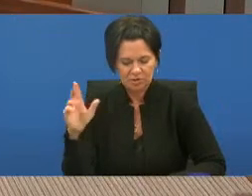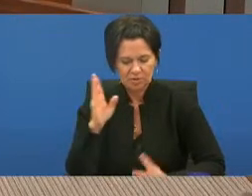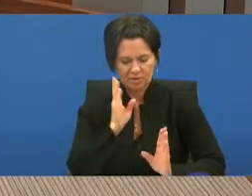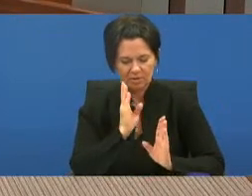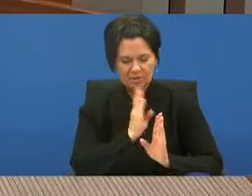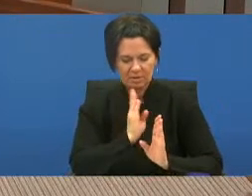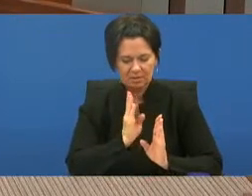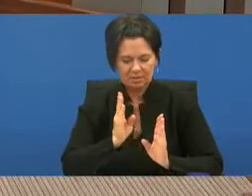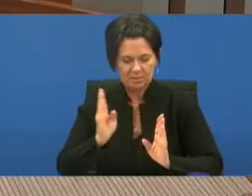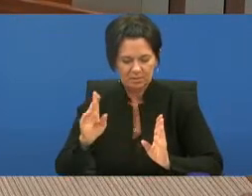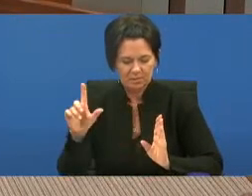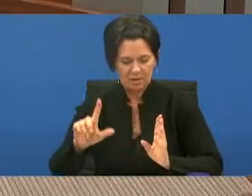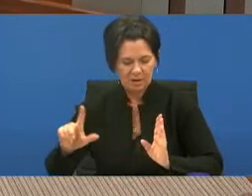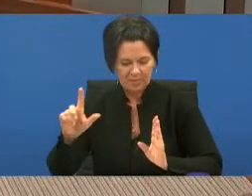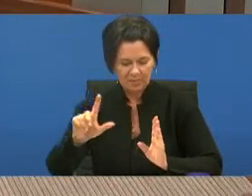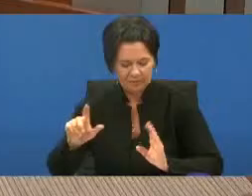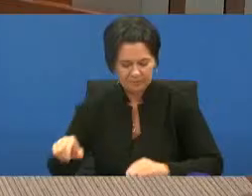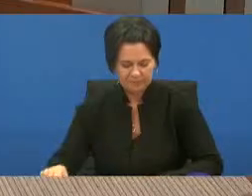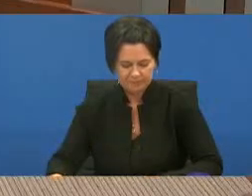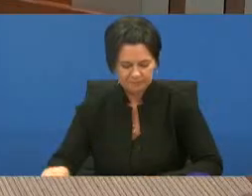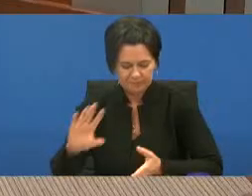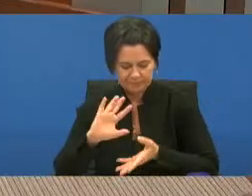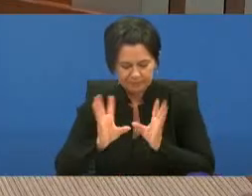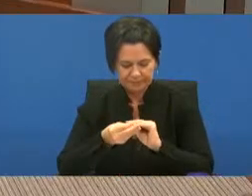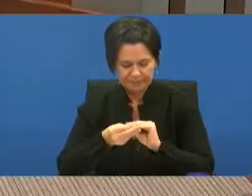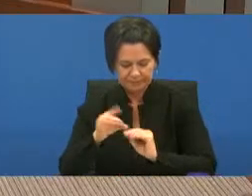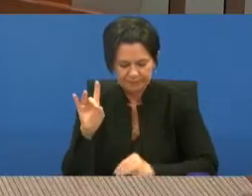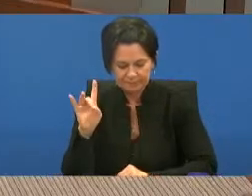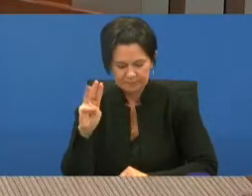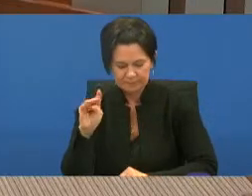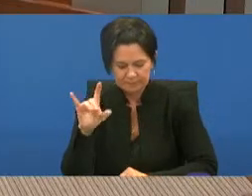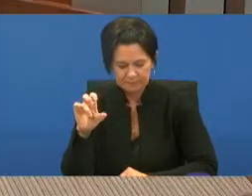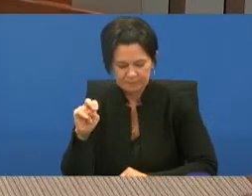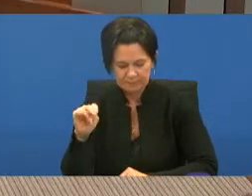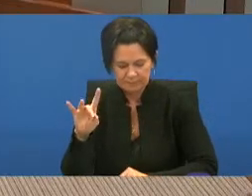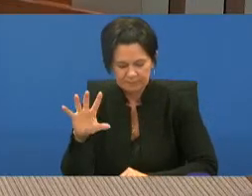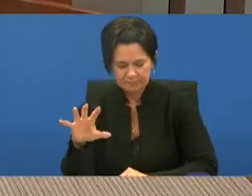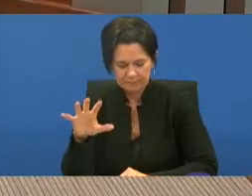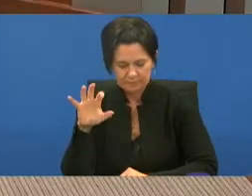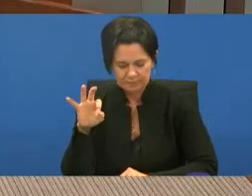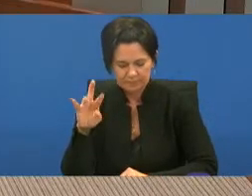Branch Library, contractor Ratcliffe Construction Company. Final cost